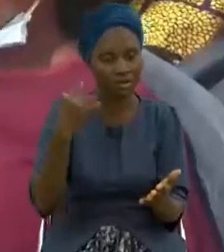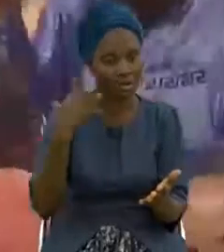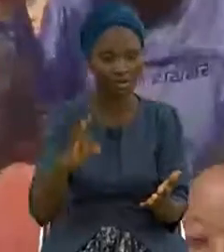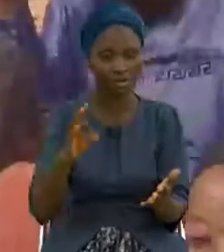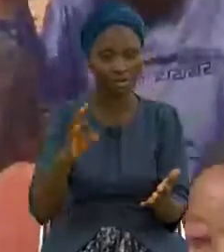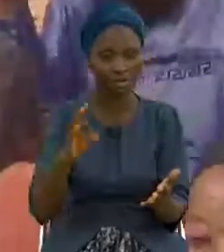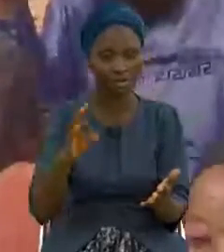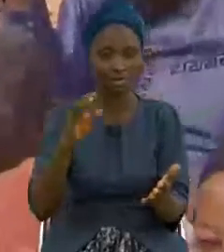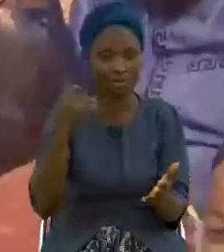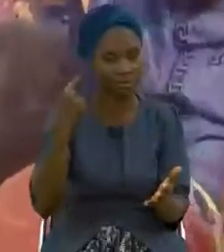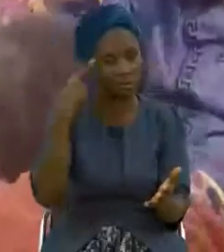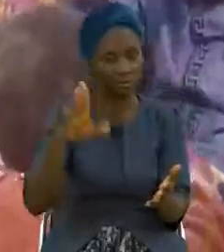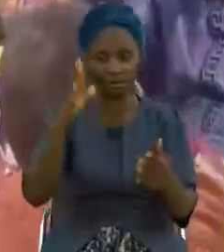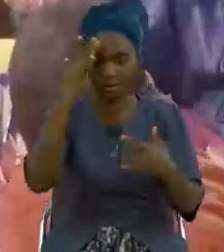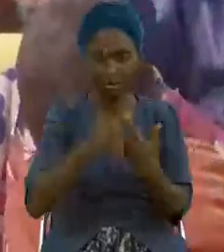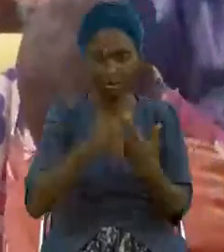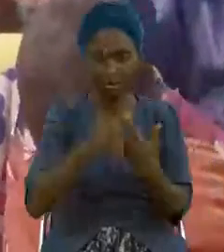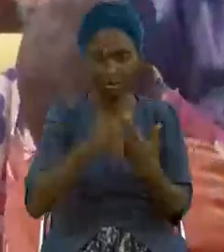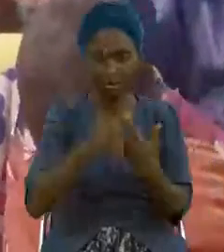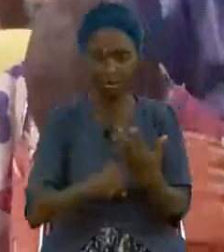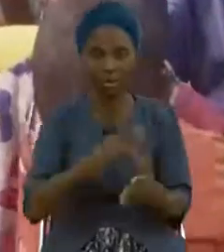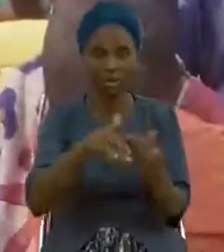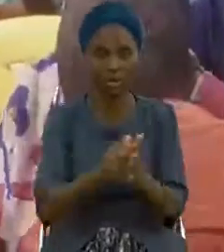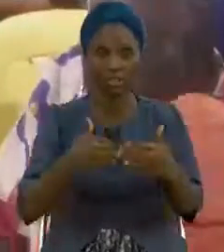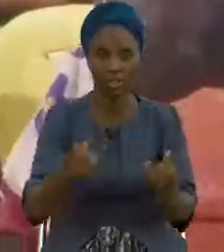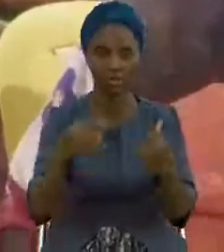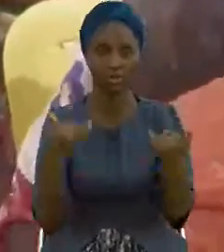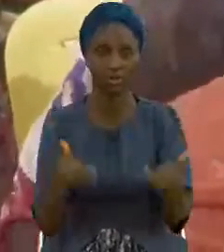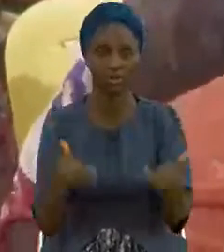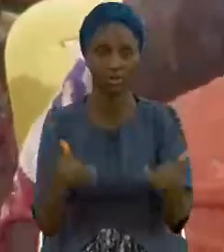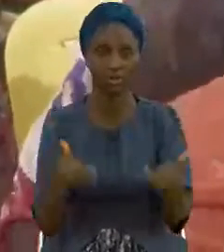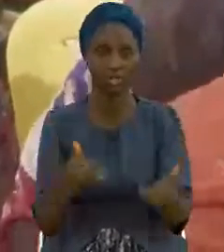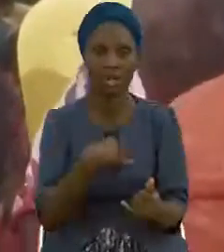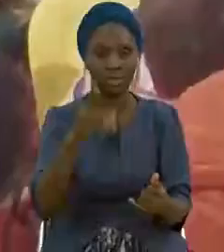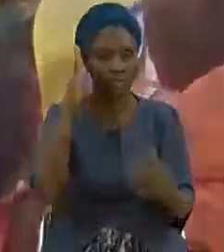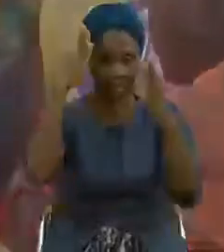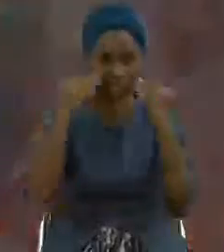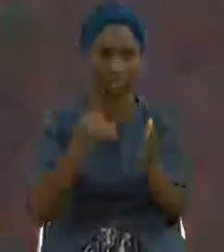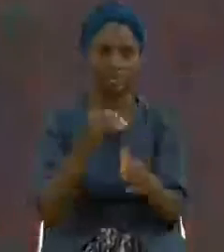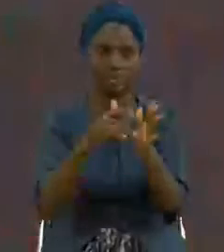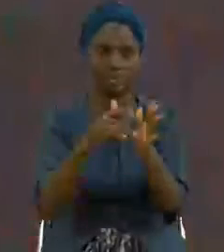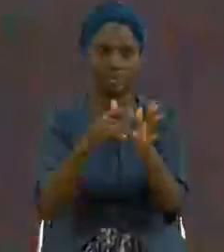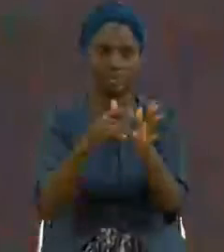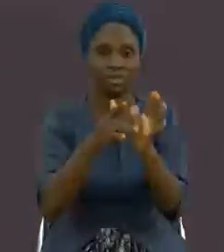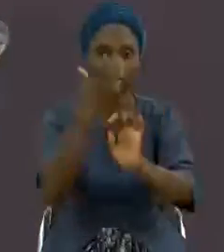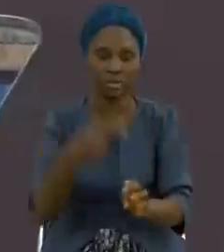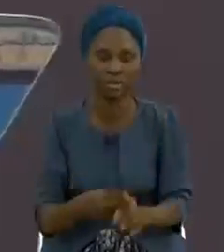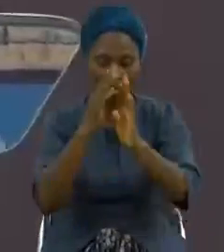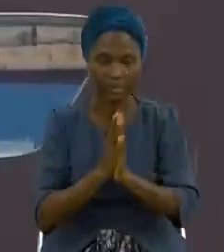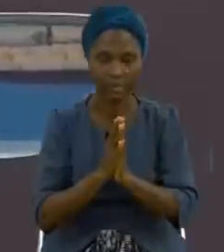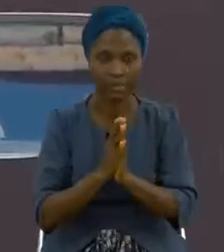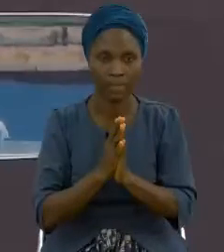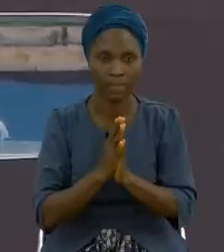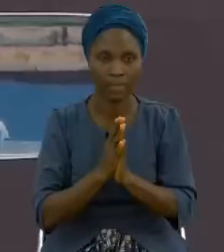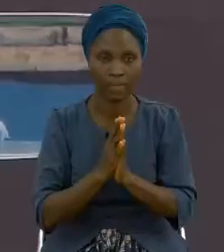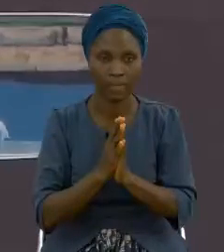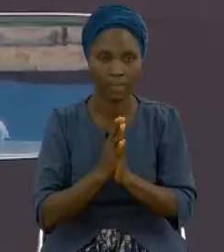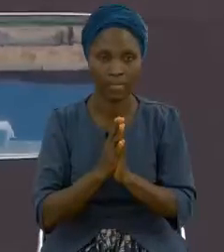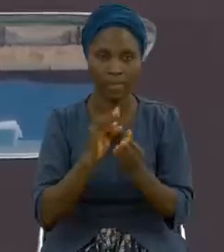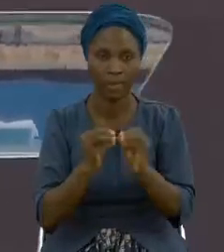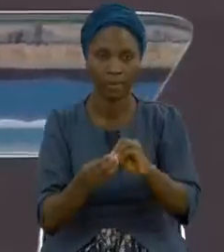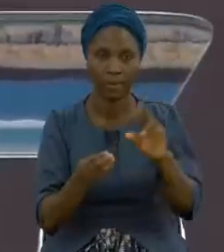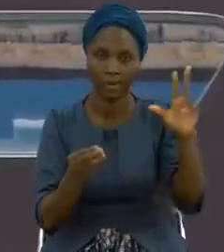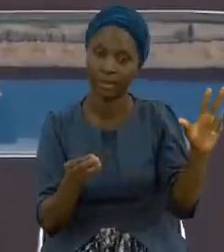in Jesus' name. Number three is the mortification